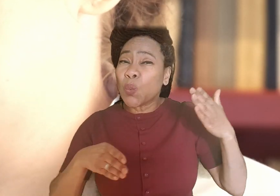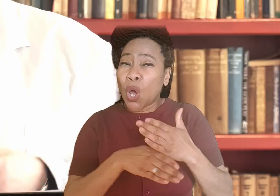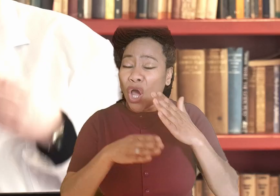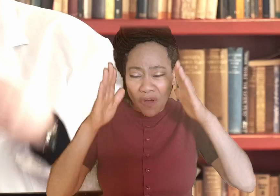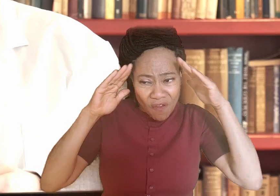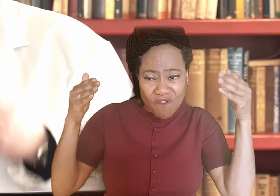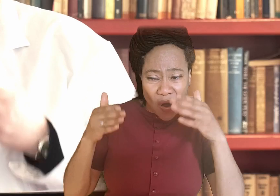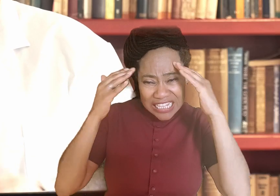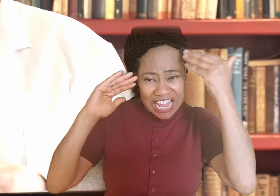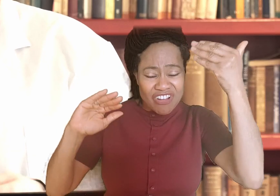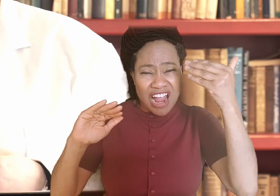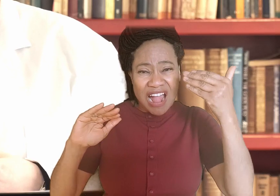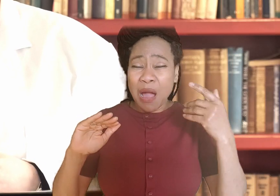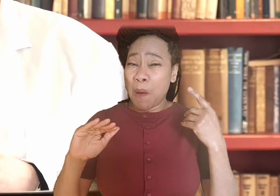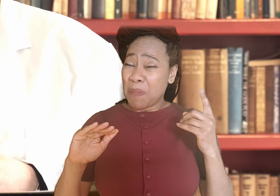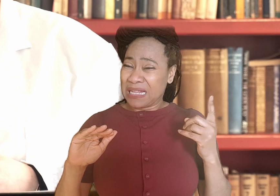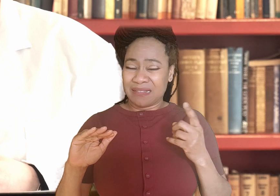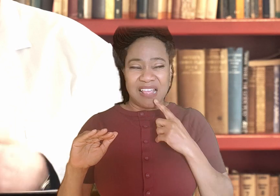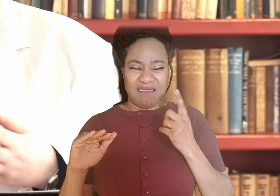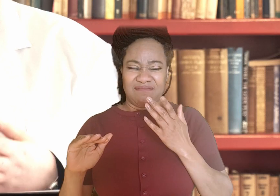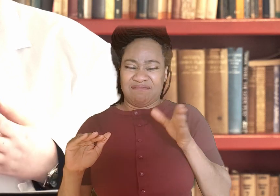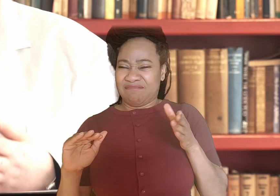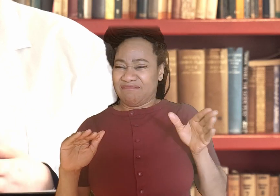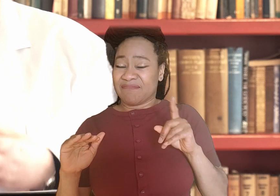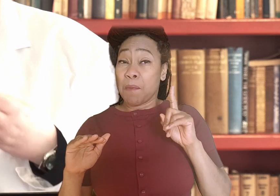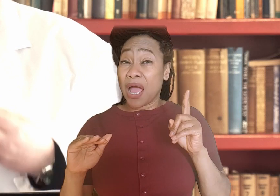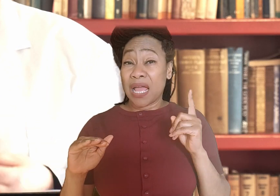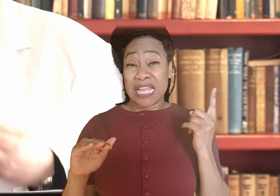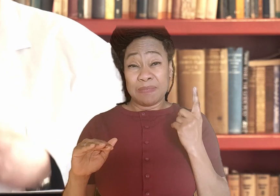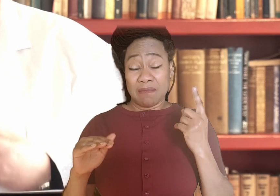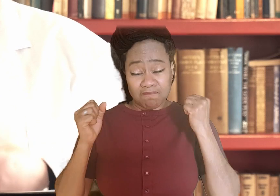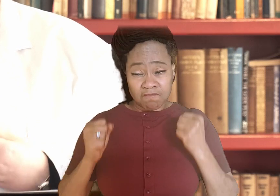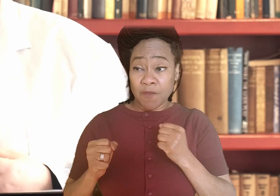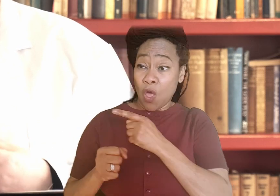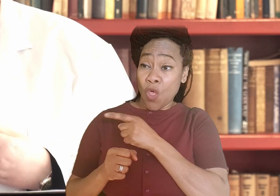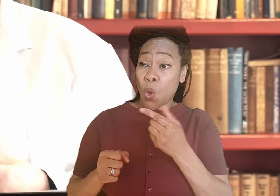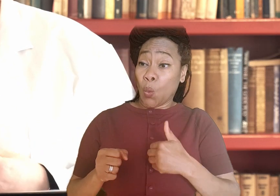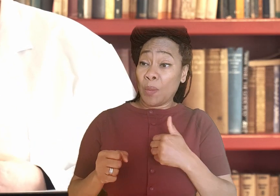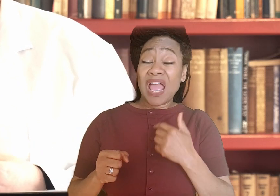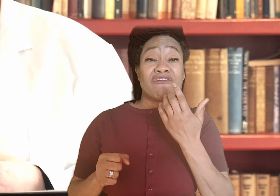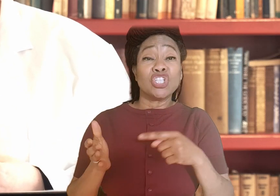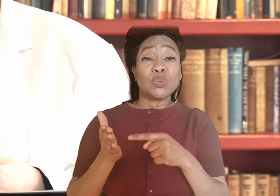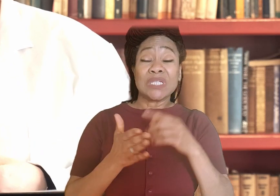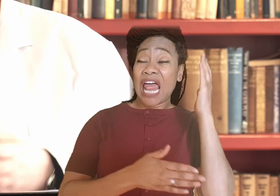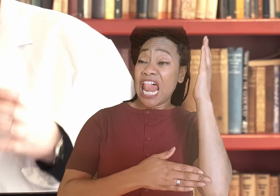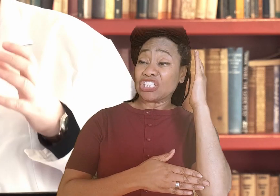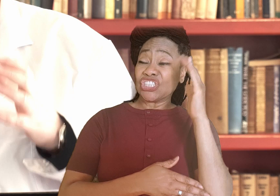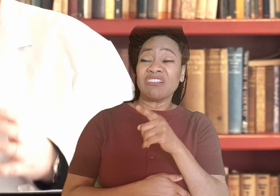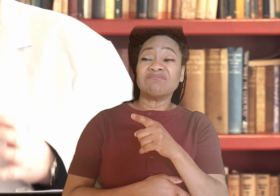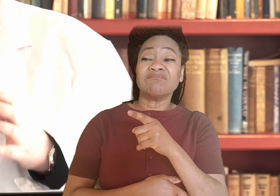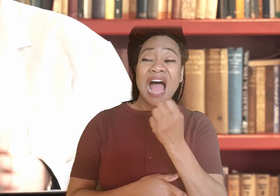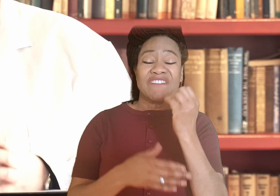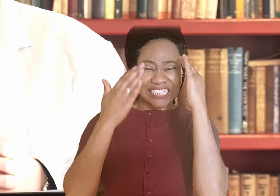hysteria, but he was adamant that the women exhibited in the Tuesday lectures were genuinely suffering from hysteria. But